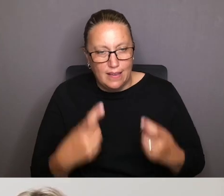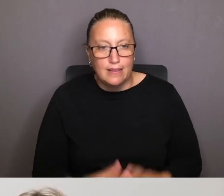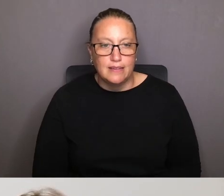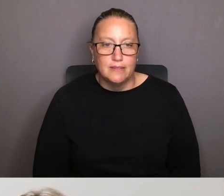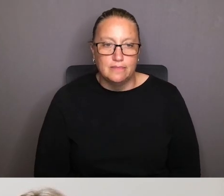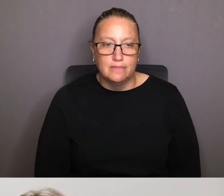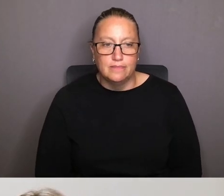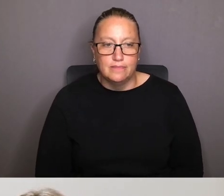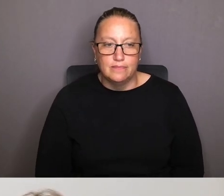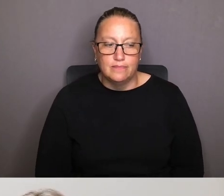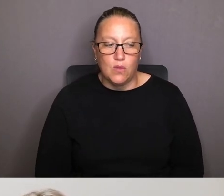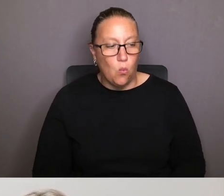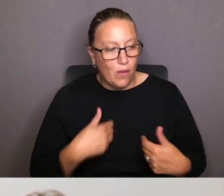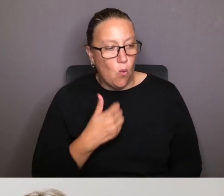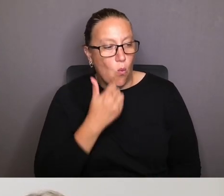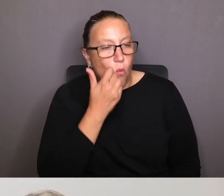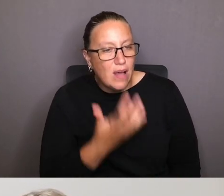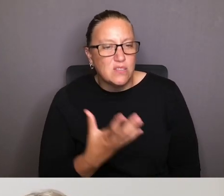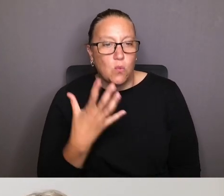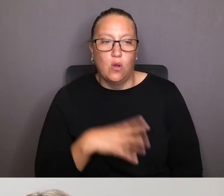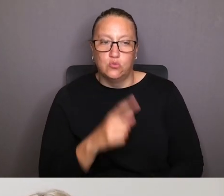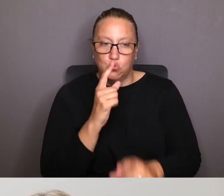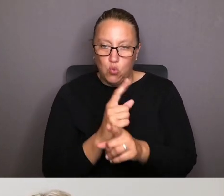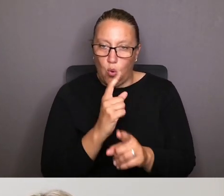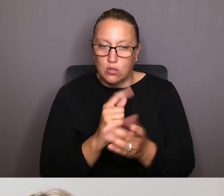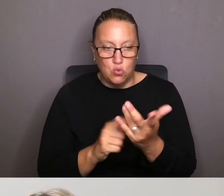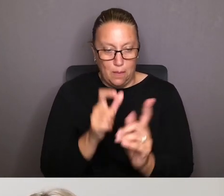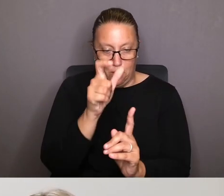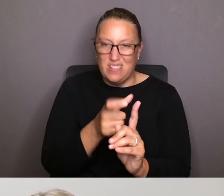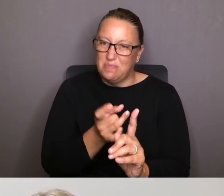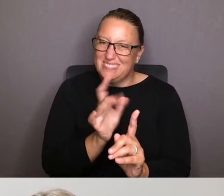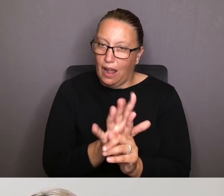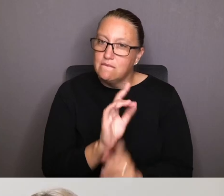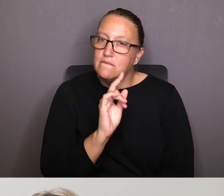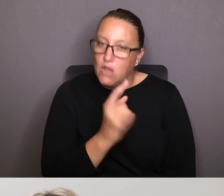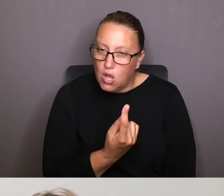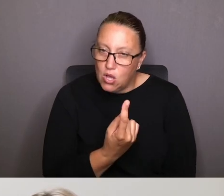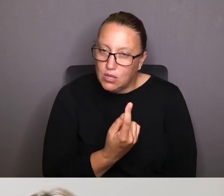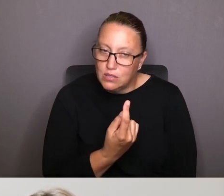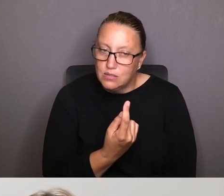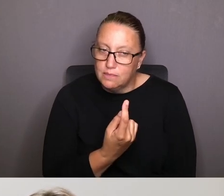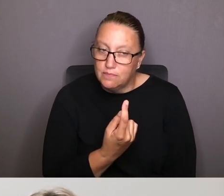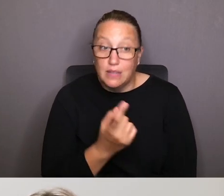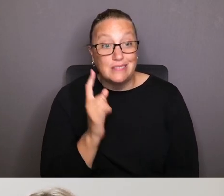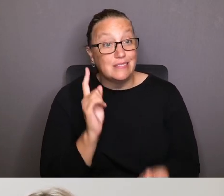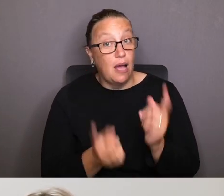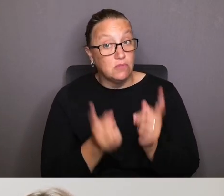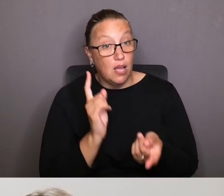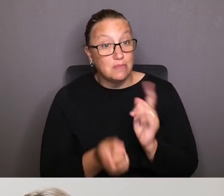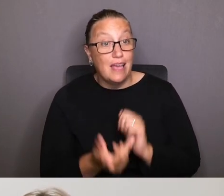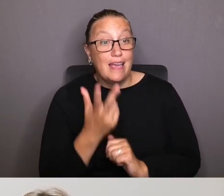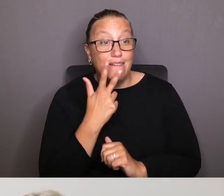and we would always want to be talking to a client or consumer first. In some circumstances, if a support worker